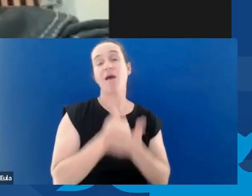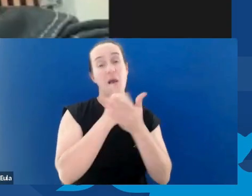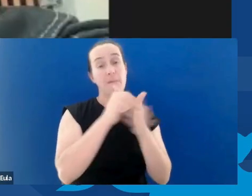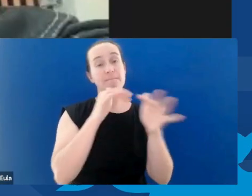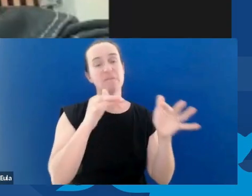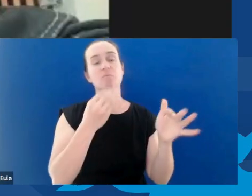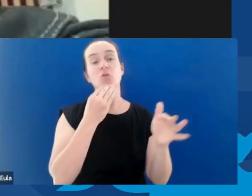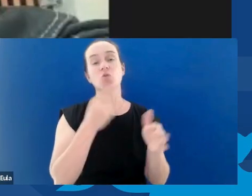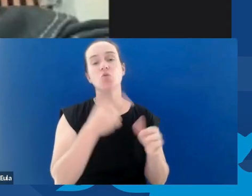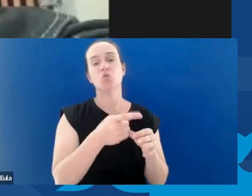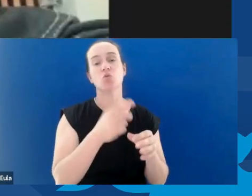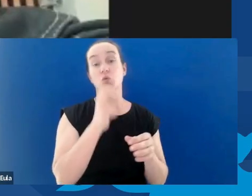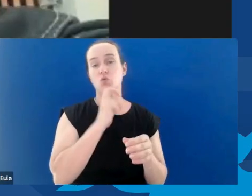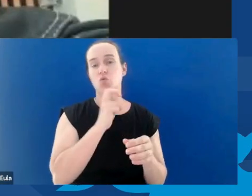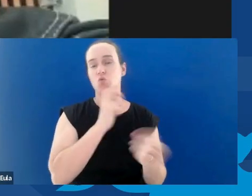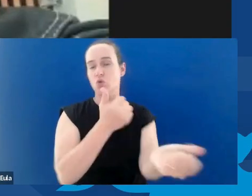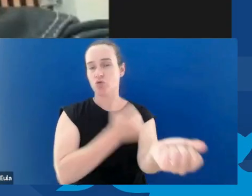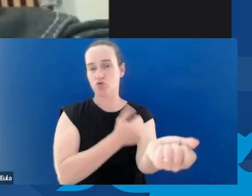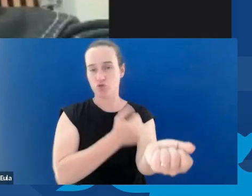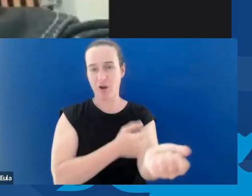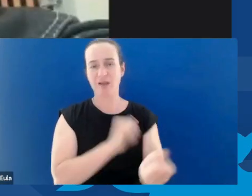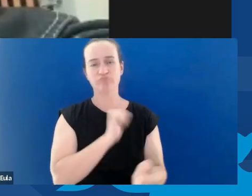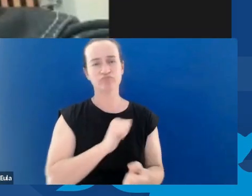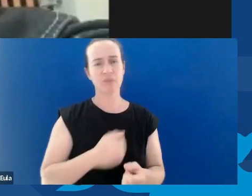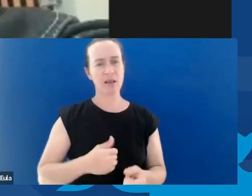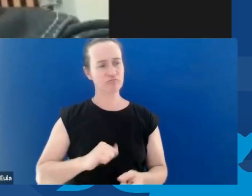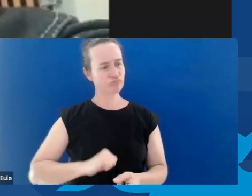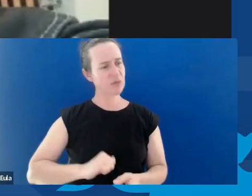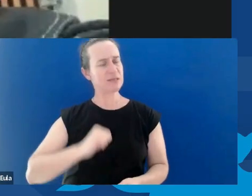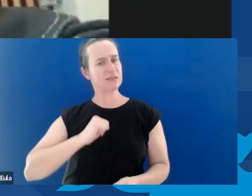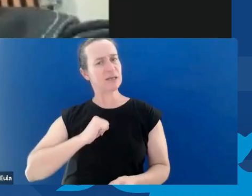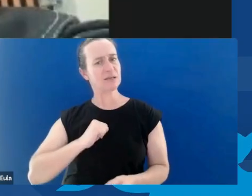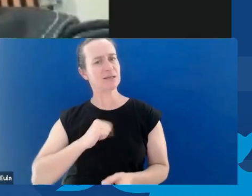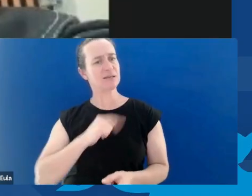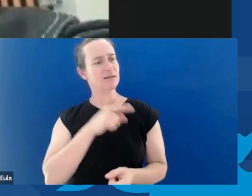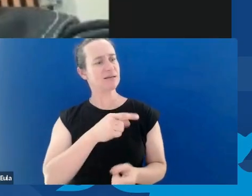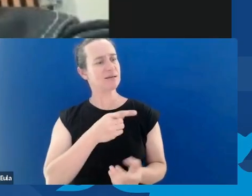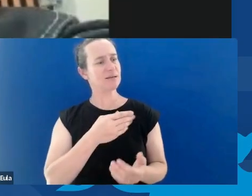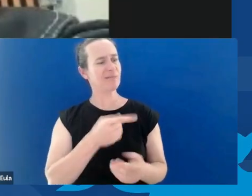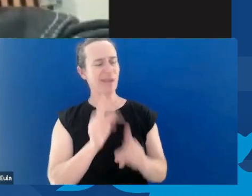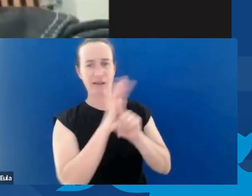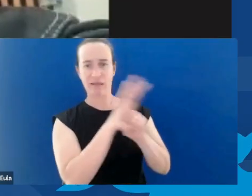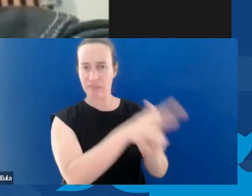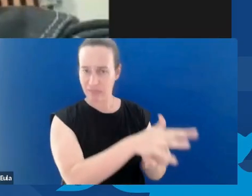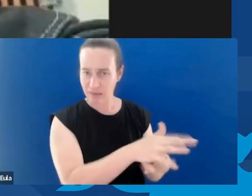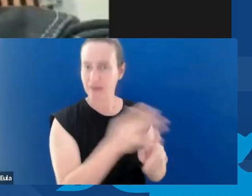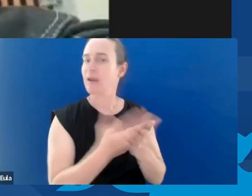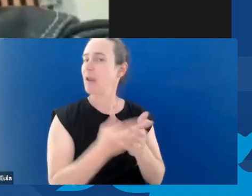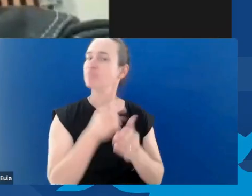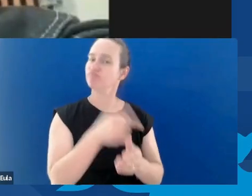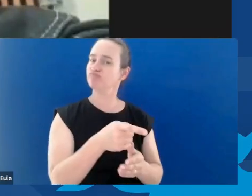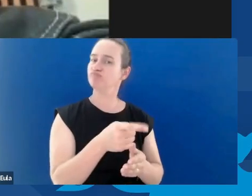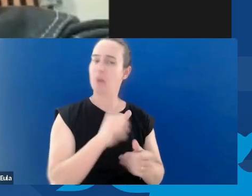particularly, the dignity of the users will be restored, discrimination will be restored.